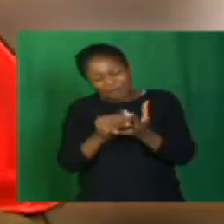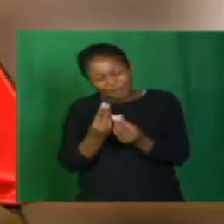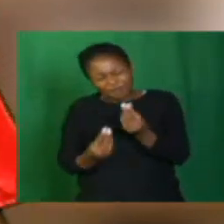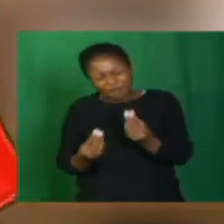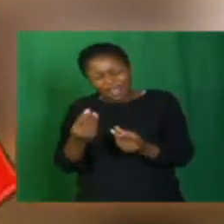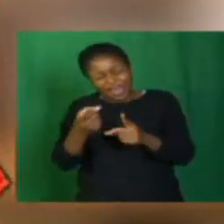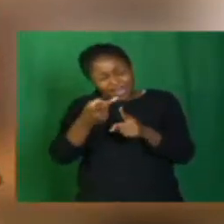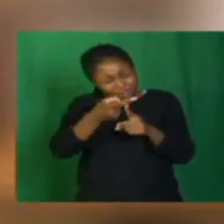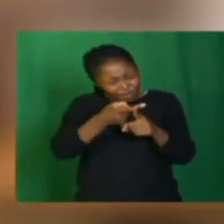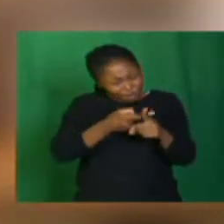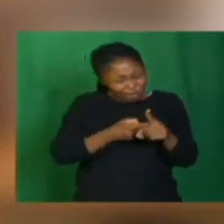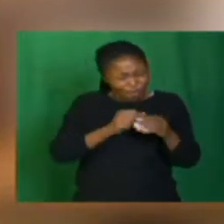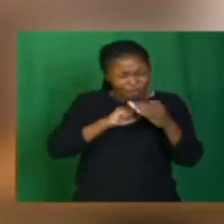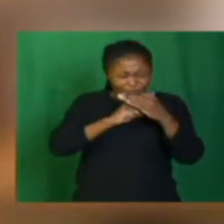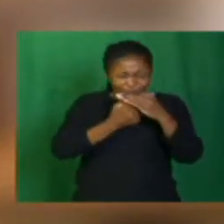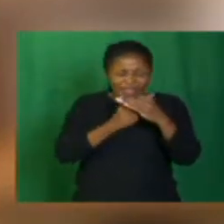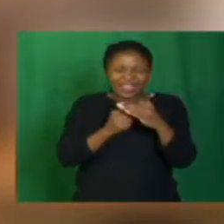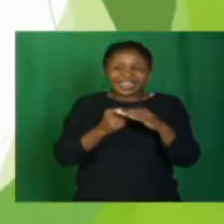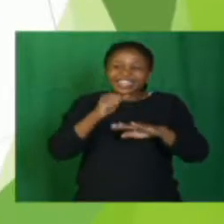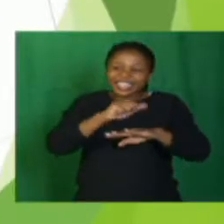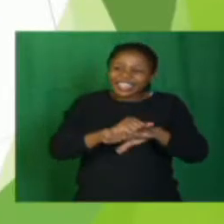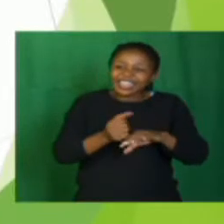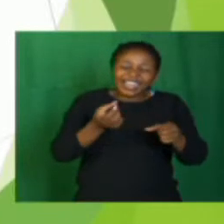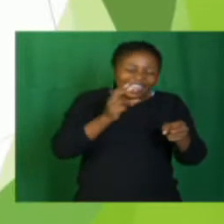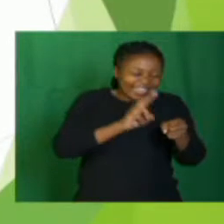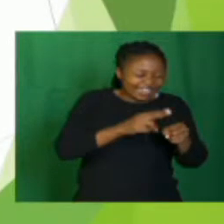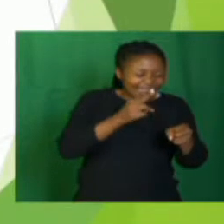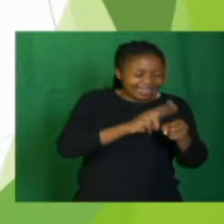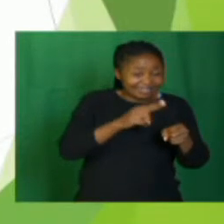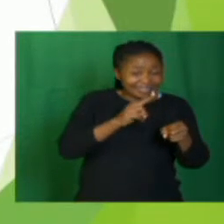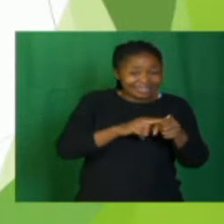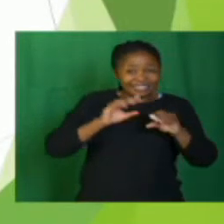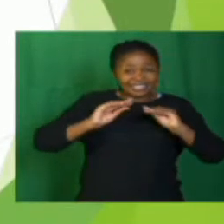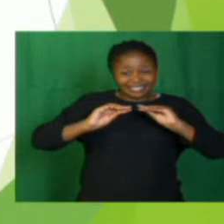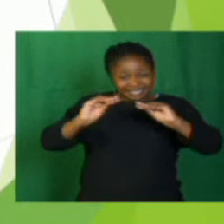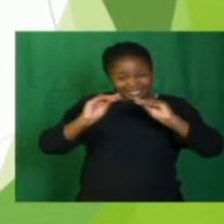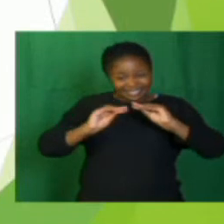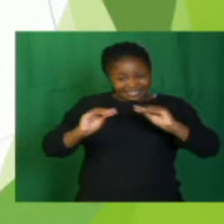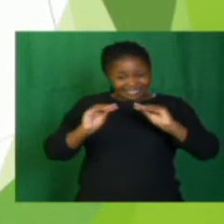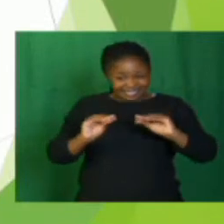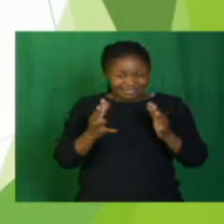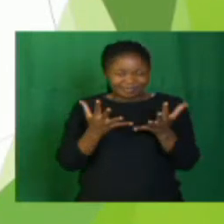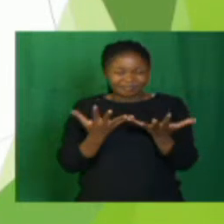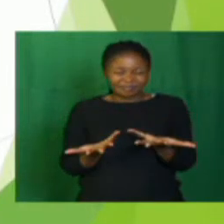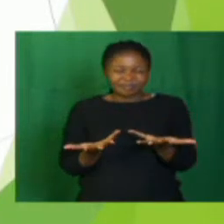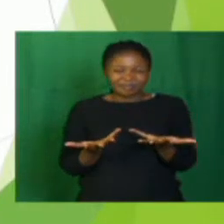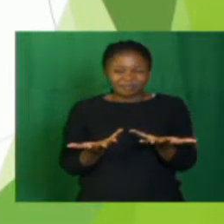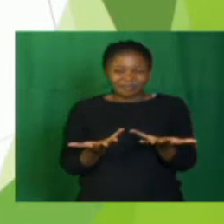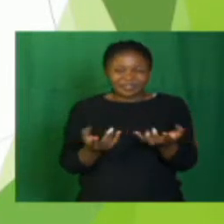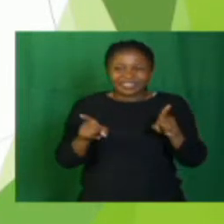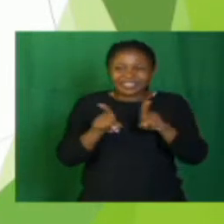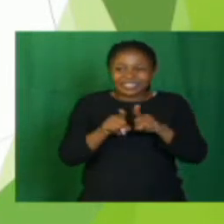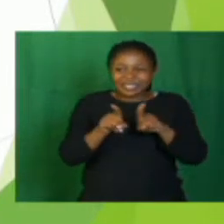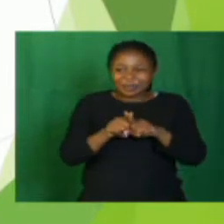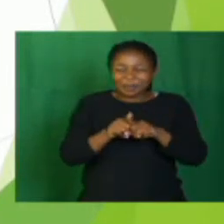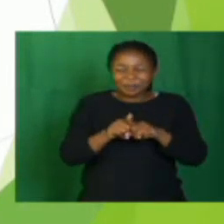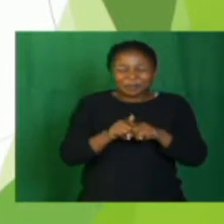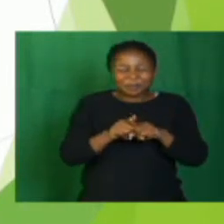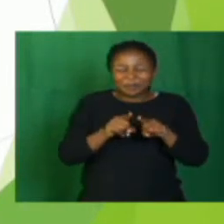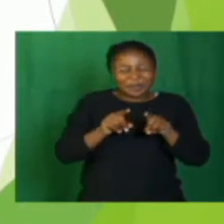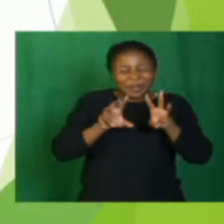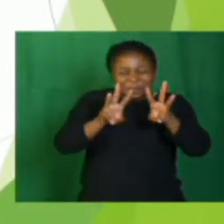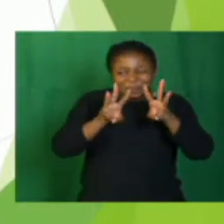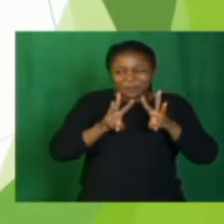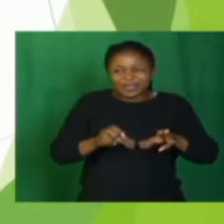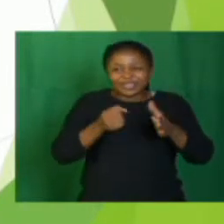material has been mastered. Also, areas of excellence can be maximized and accelerated. In